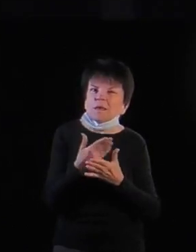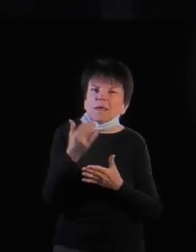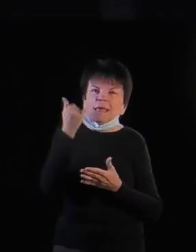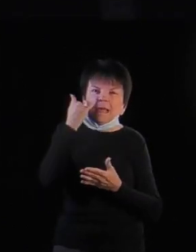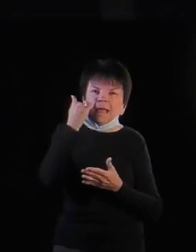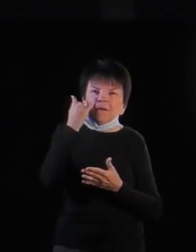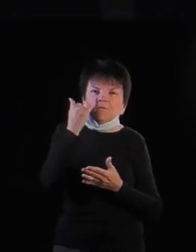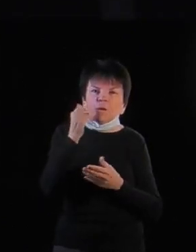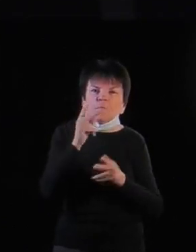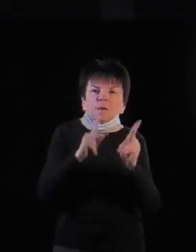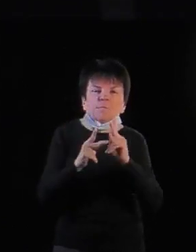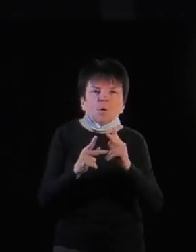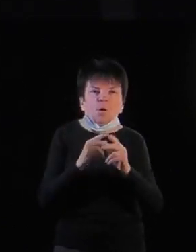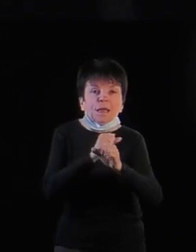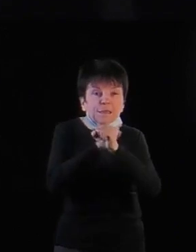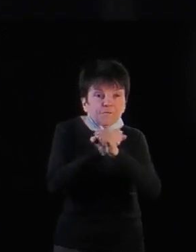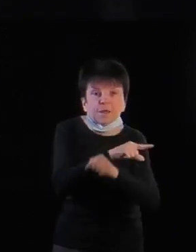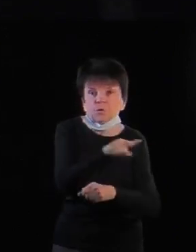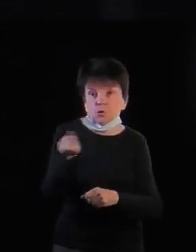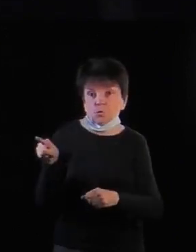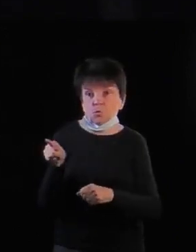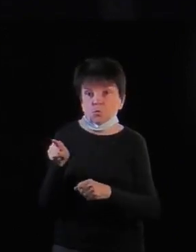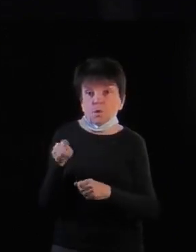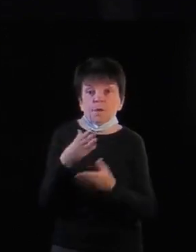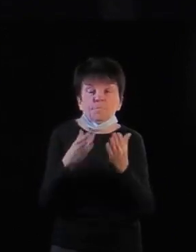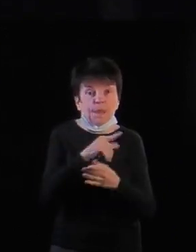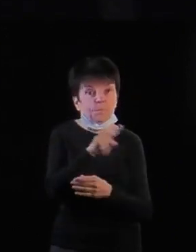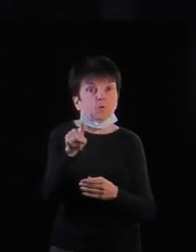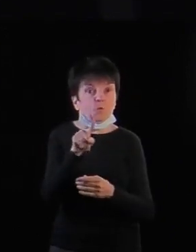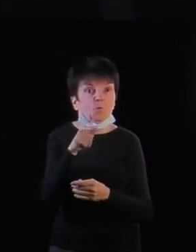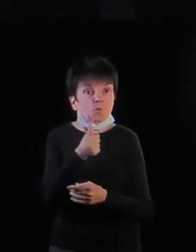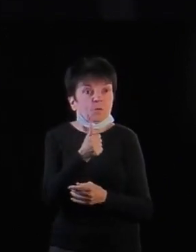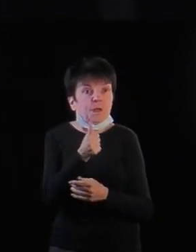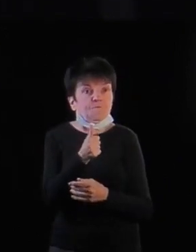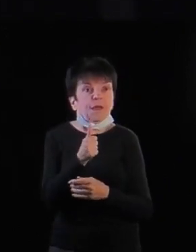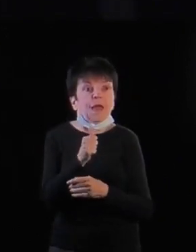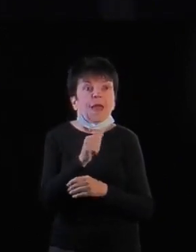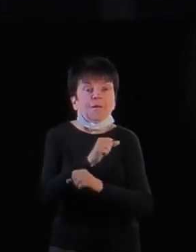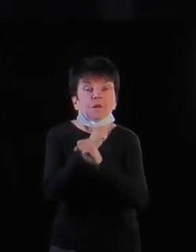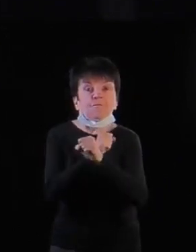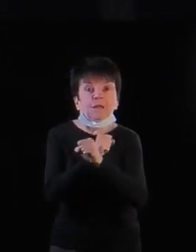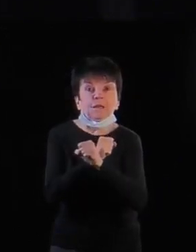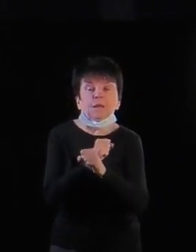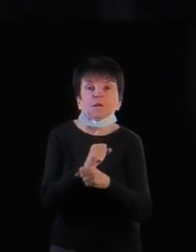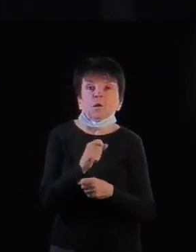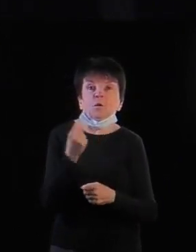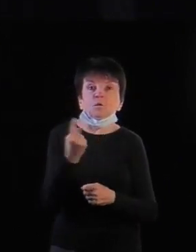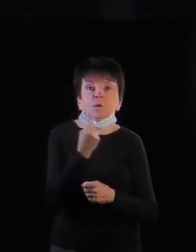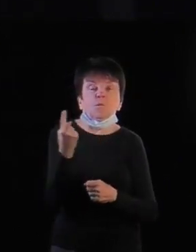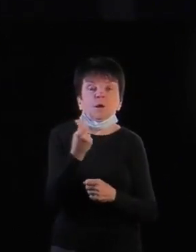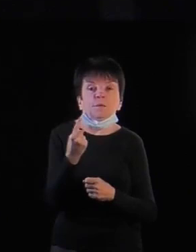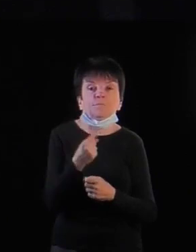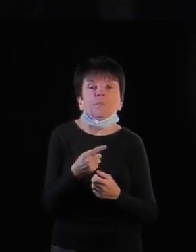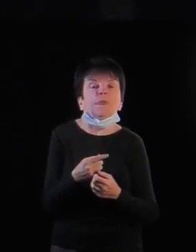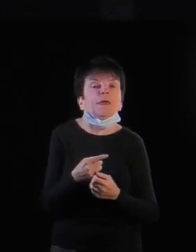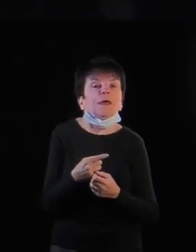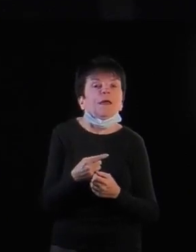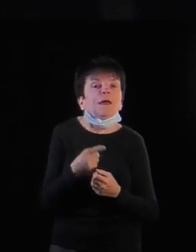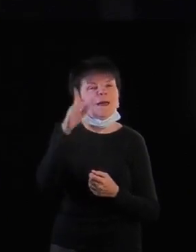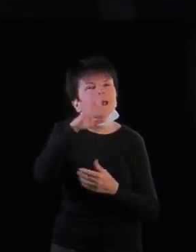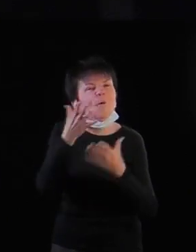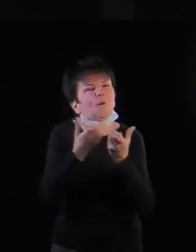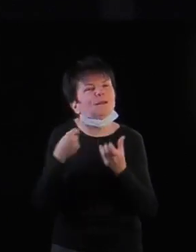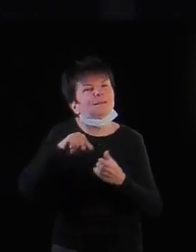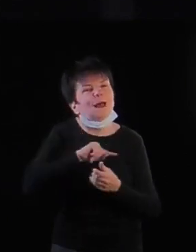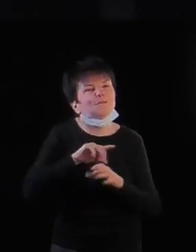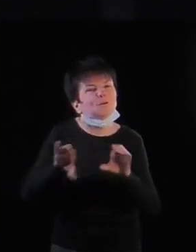somebody else. And it's really important that we go through life and we stand with each other. God is wanting us to do that, but God